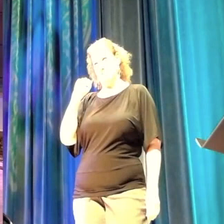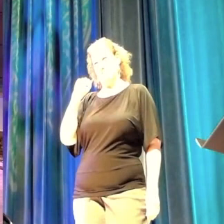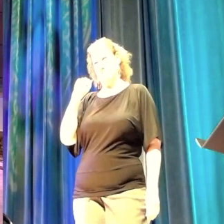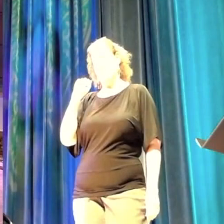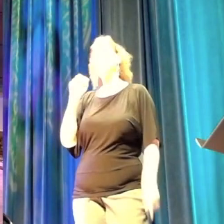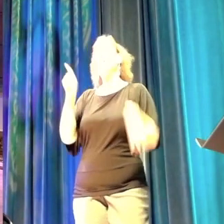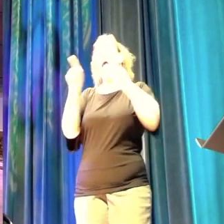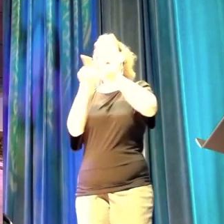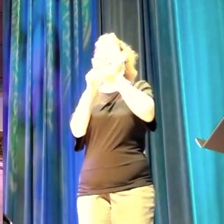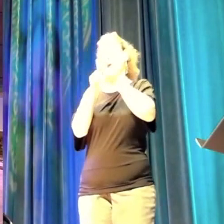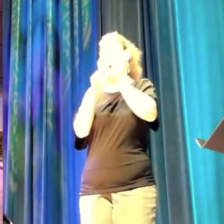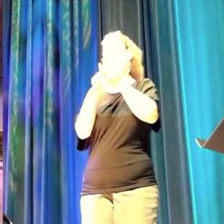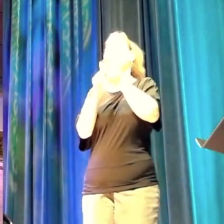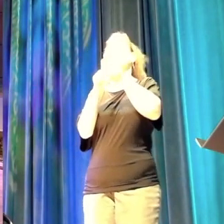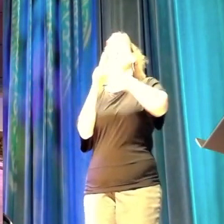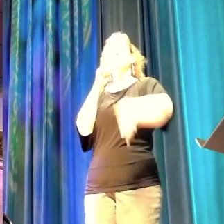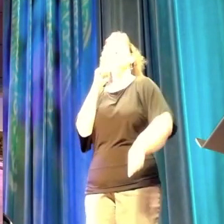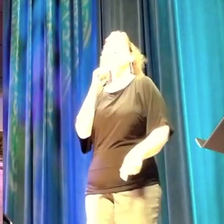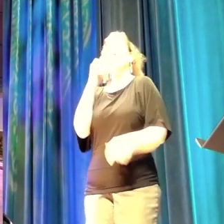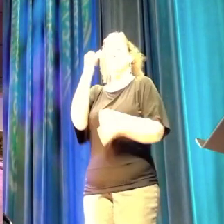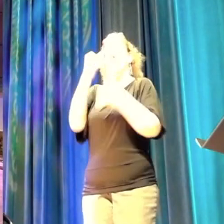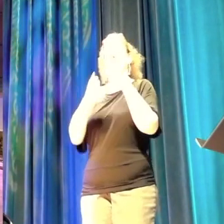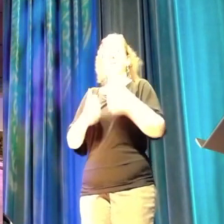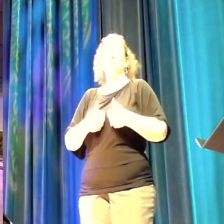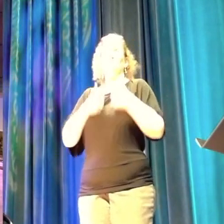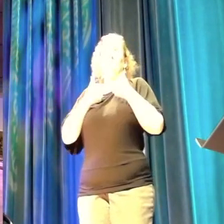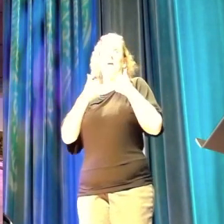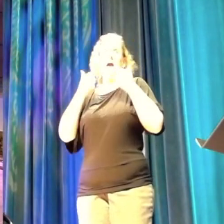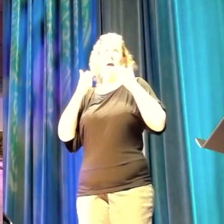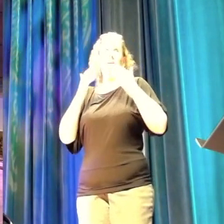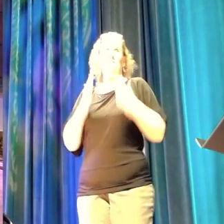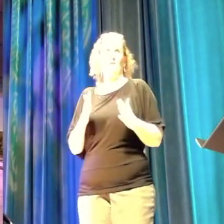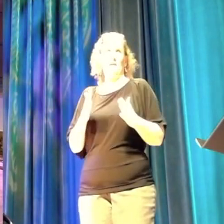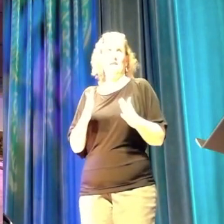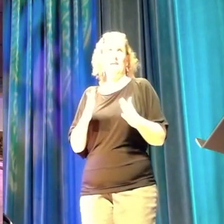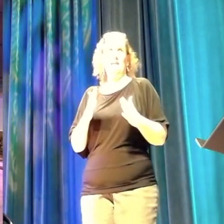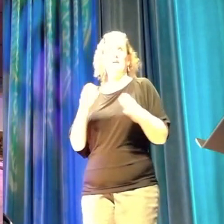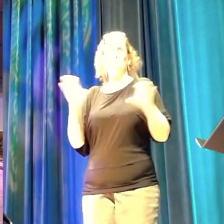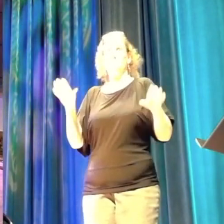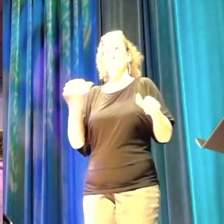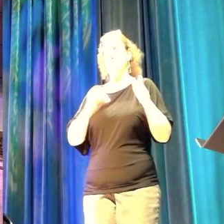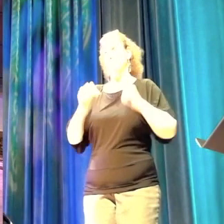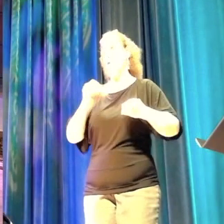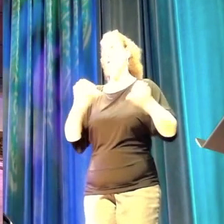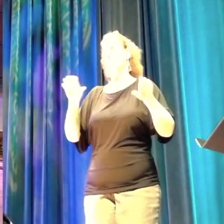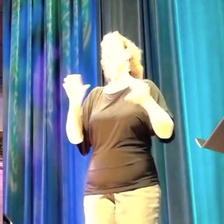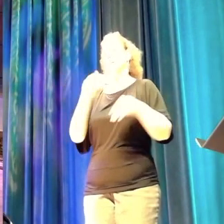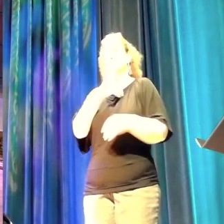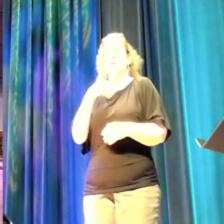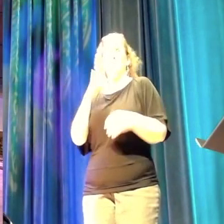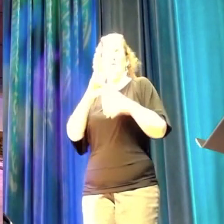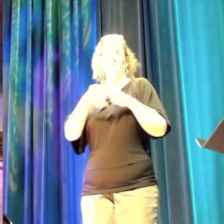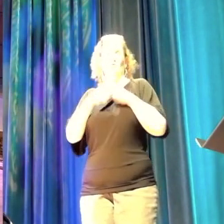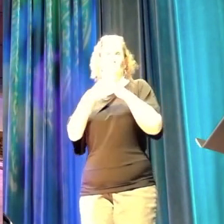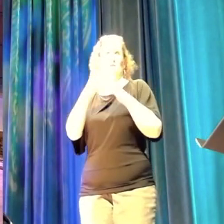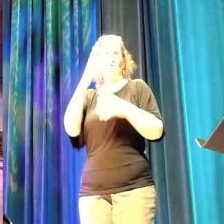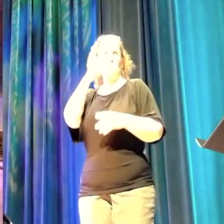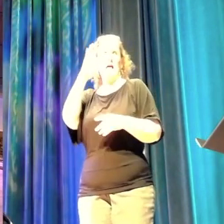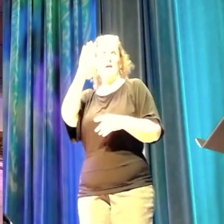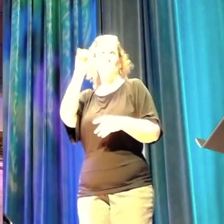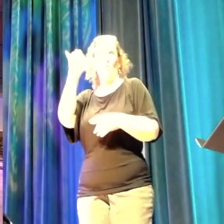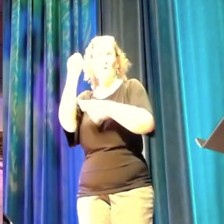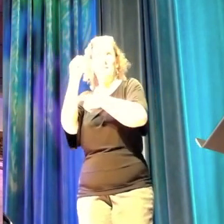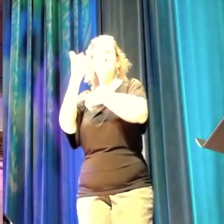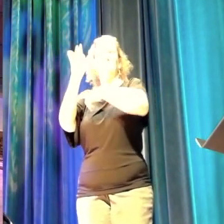And he also holds the distinction of being the last surviving and performing member of the original group. And you